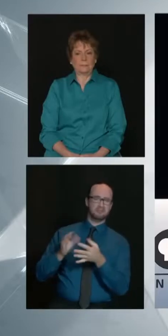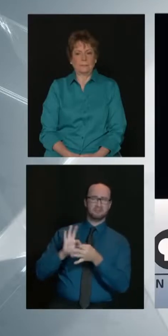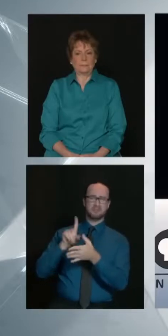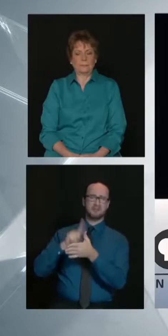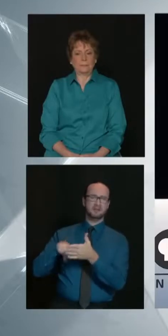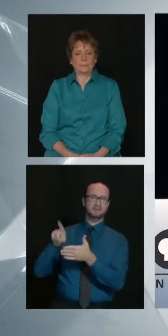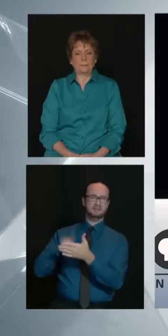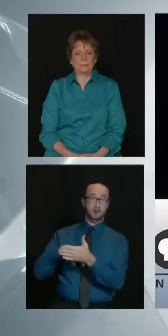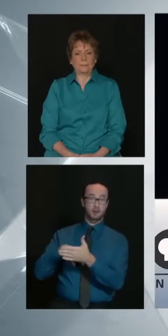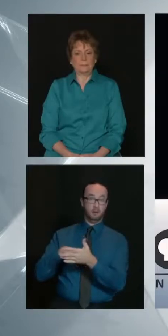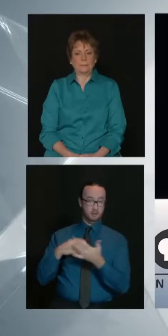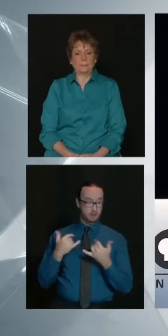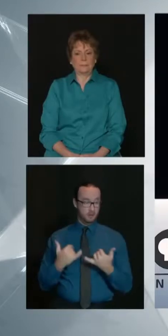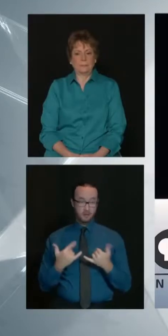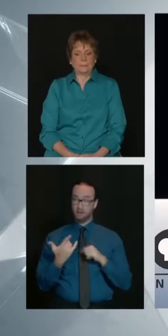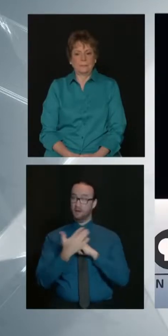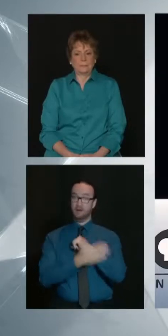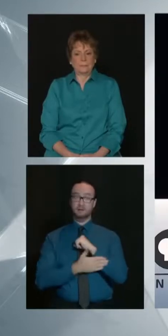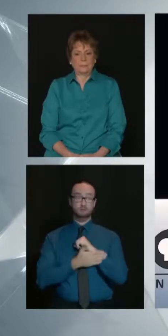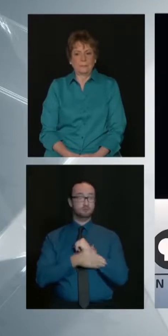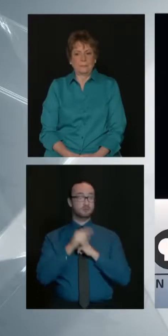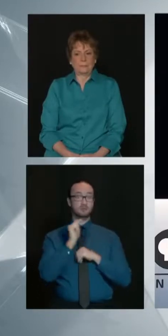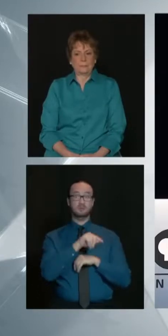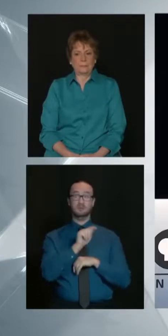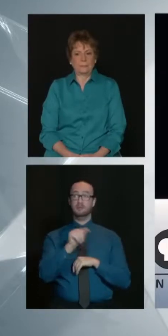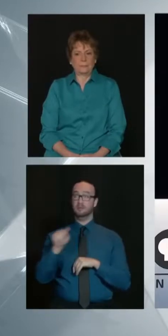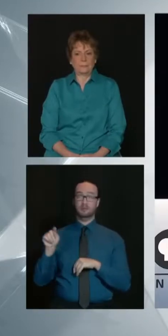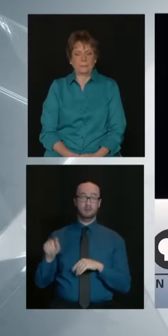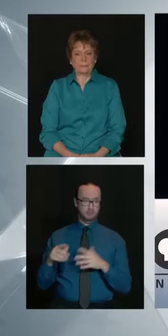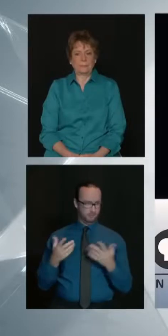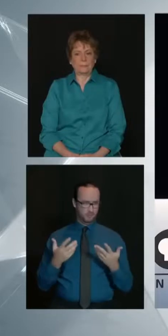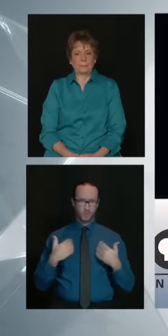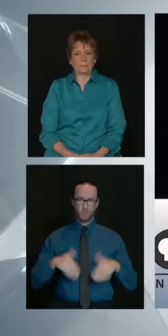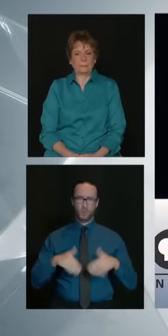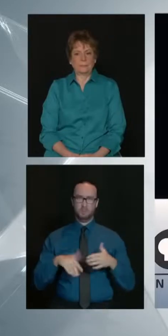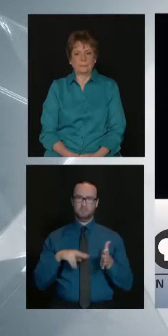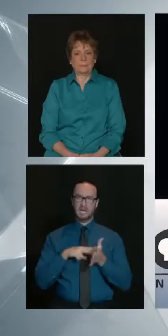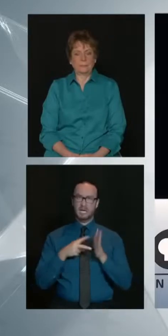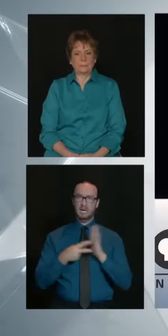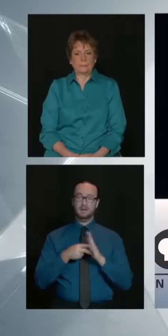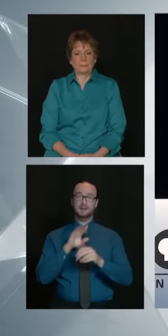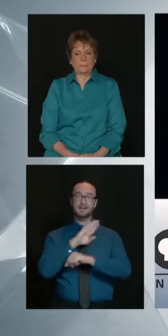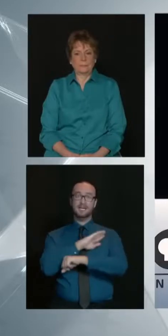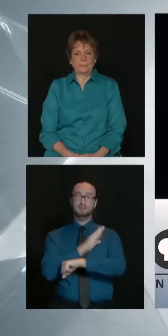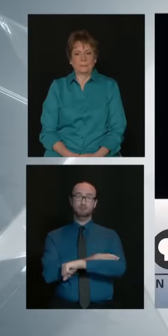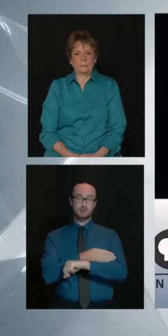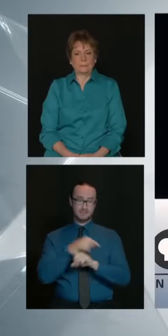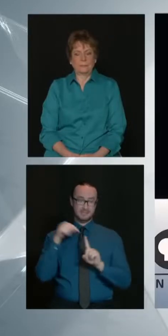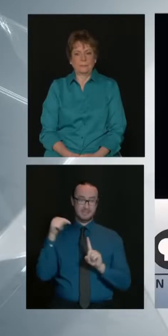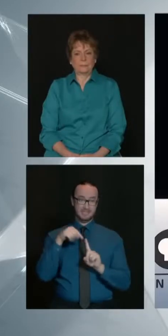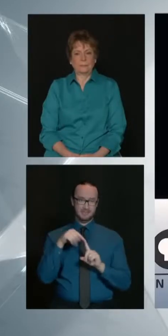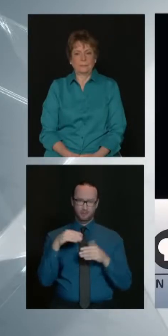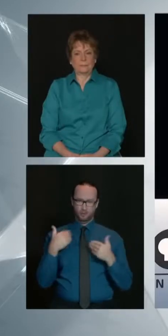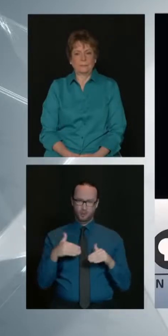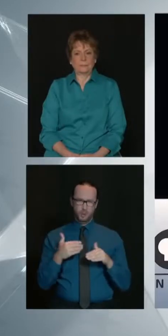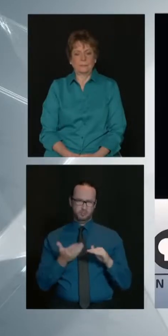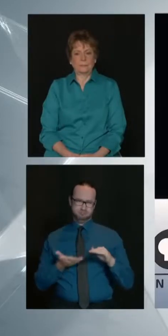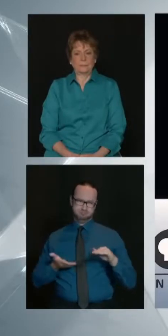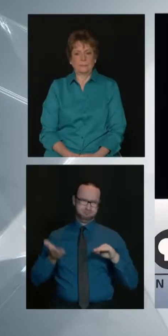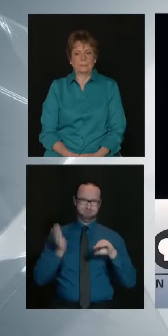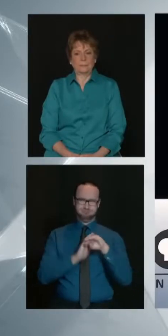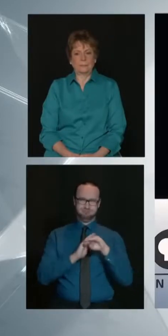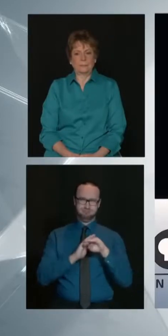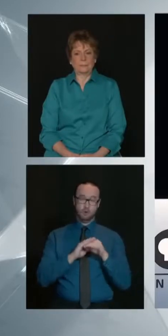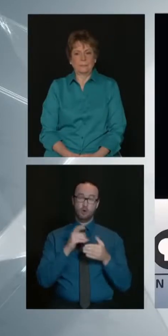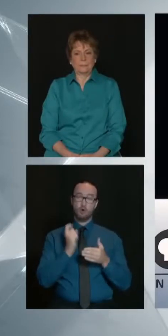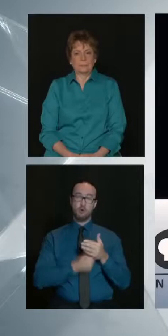going to send the price of energy to the moon? Well, yeah, it did. They took gas from $2 to $6. Now they want a prize because it's back in the